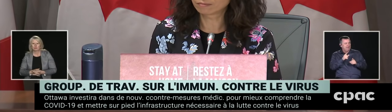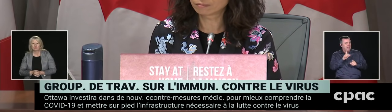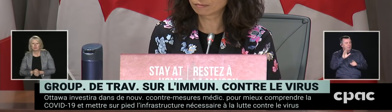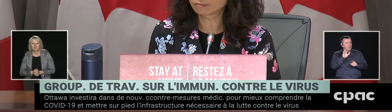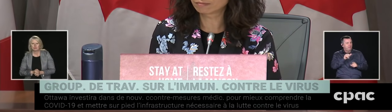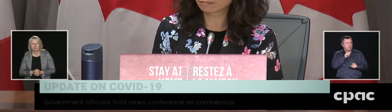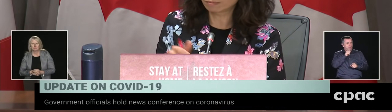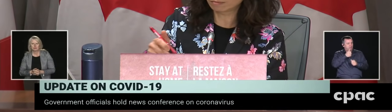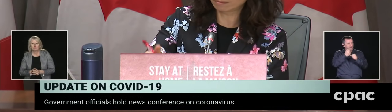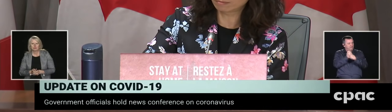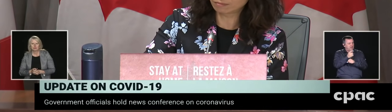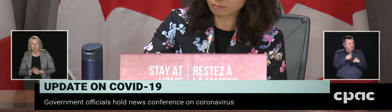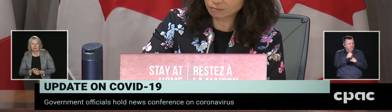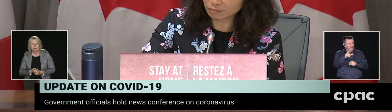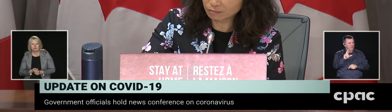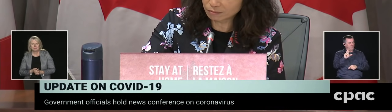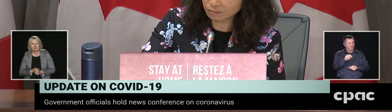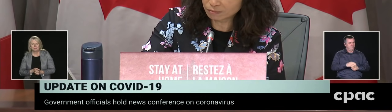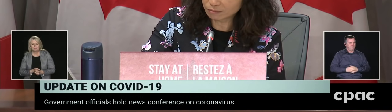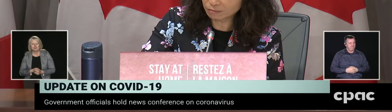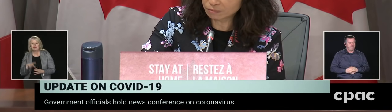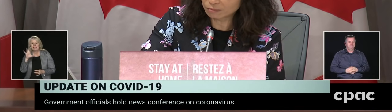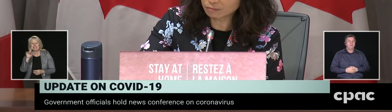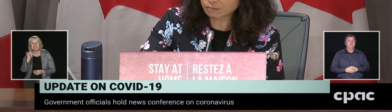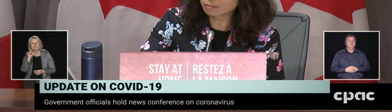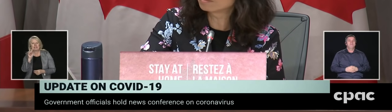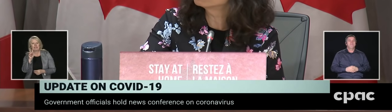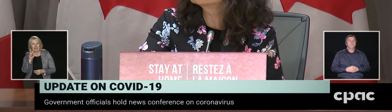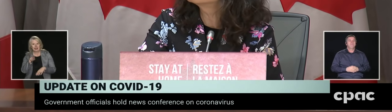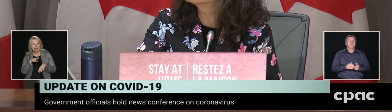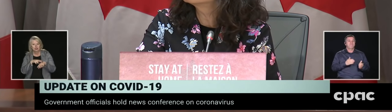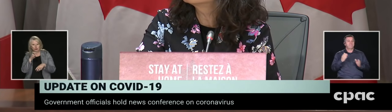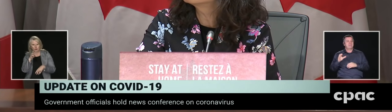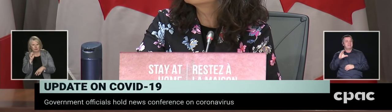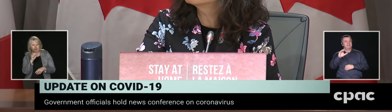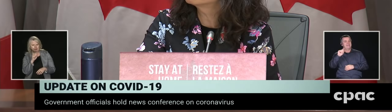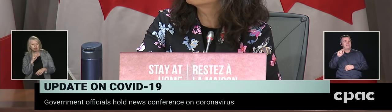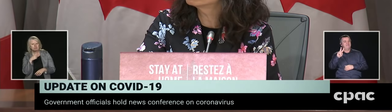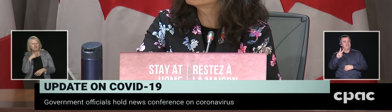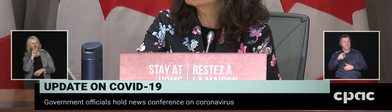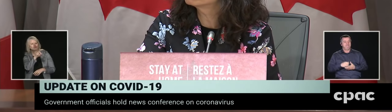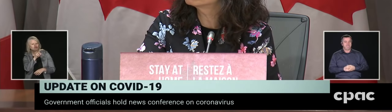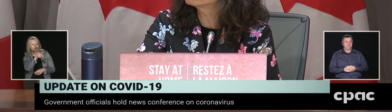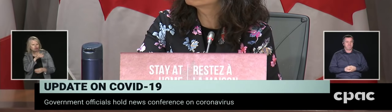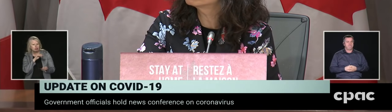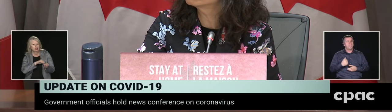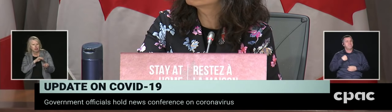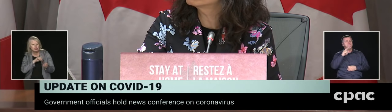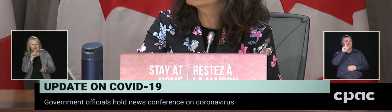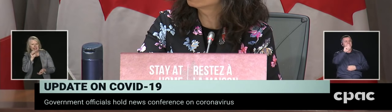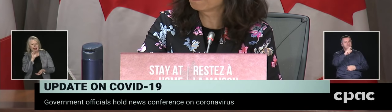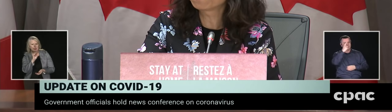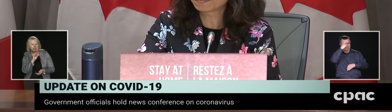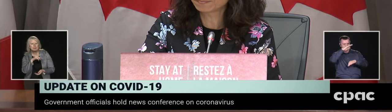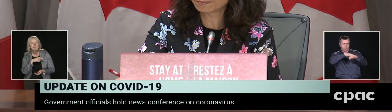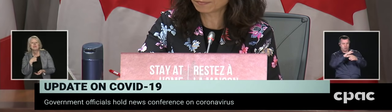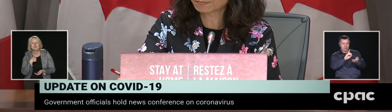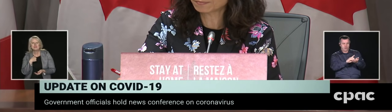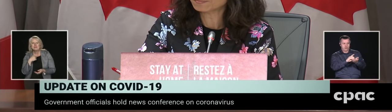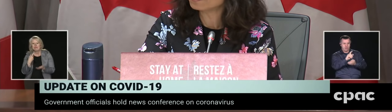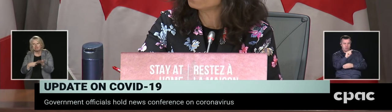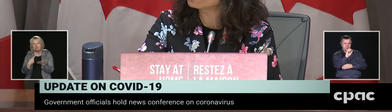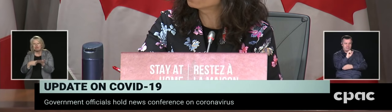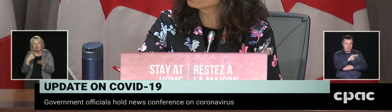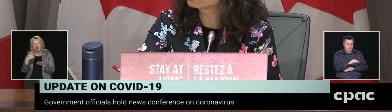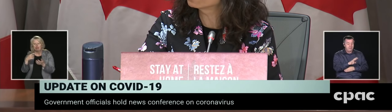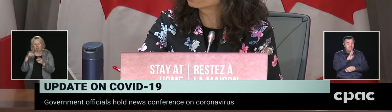Rachel Haynes from CTV National News. My question is for Dr. Tam. We're talking a lot about the science behind antibodies, but